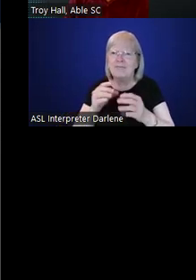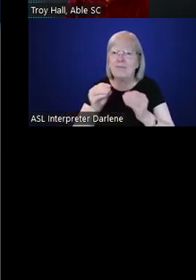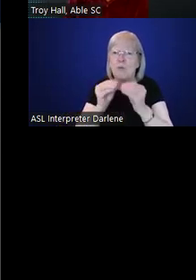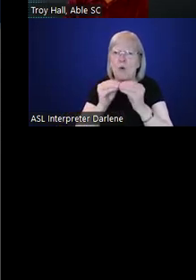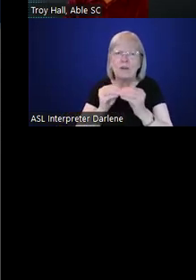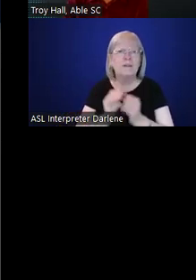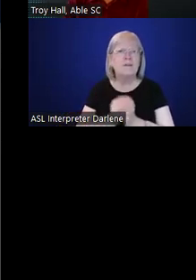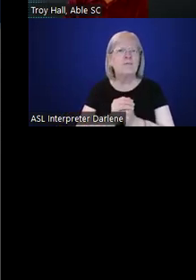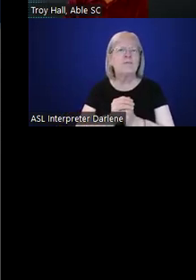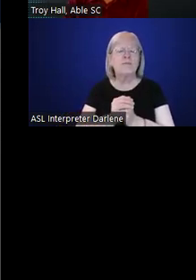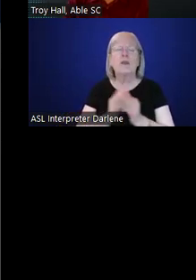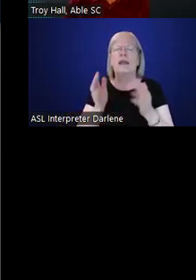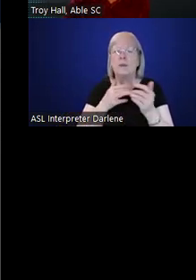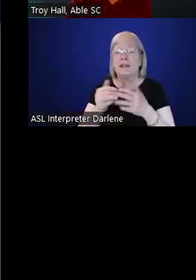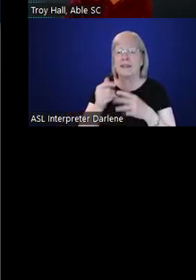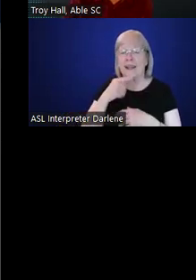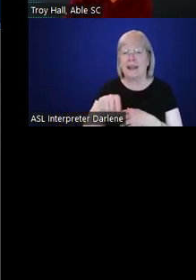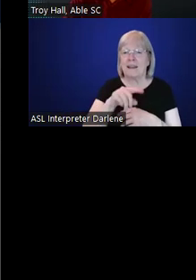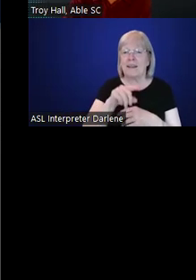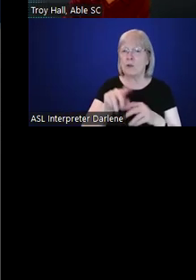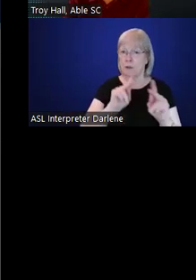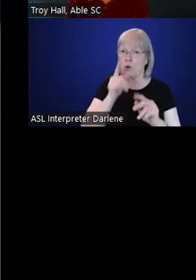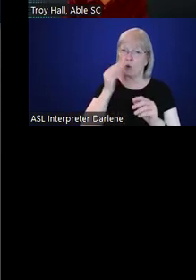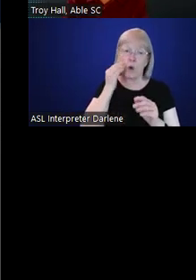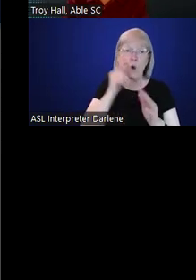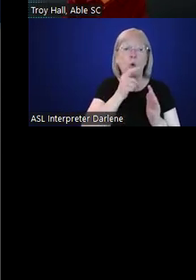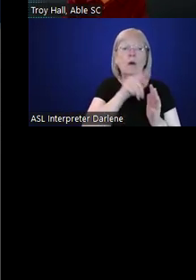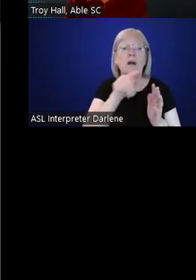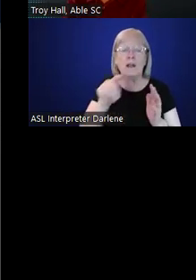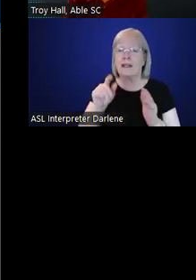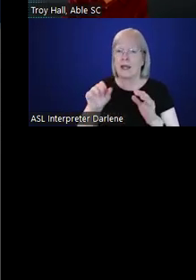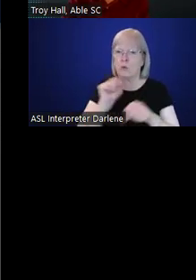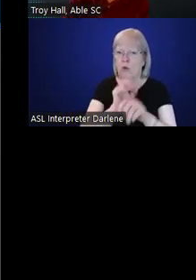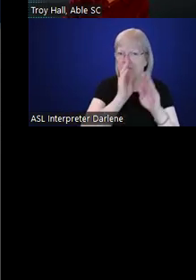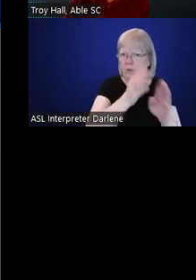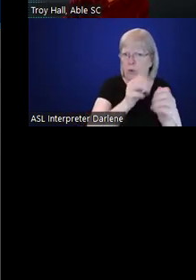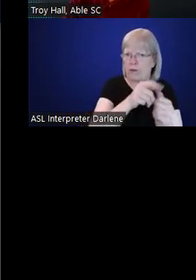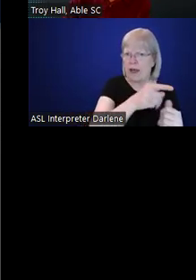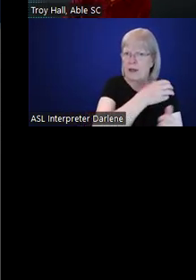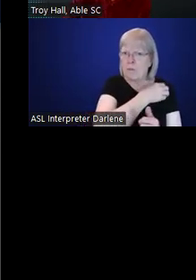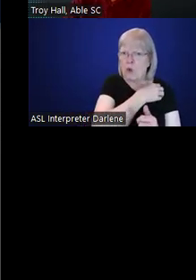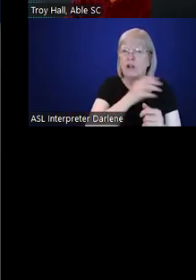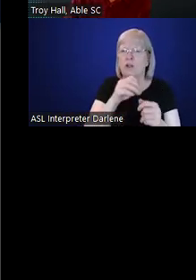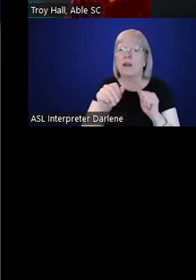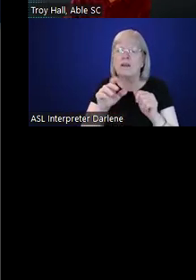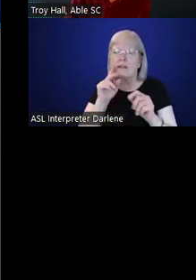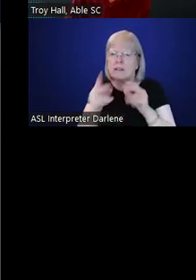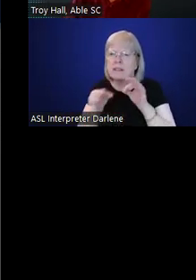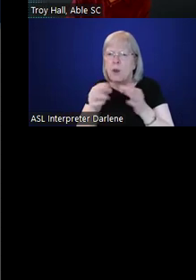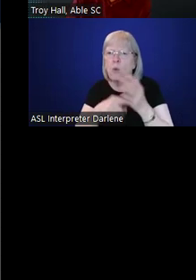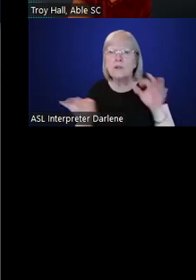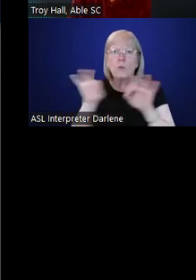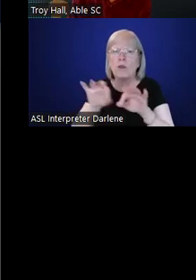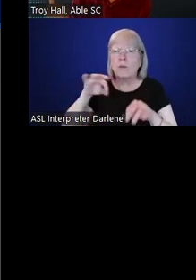they can also work directly with employers to help employers see the benefit of hiring people with disabilities. A lot of employers, especially if they're not connected to the